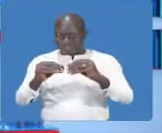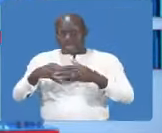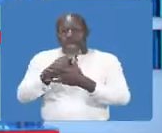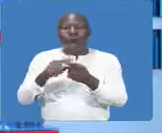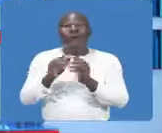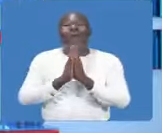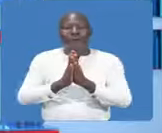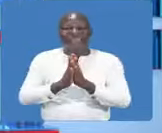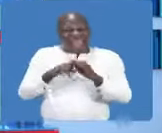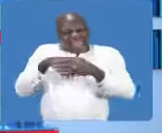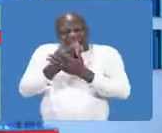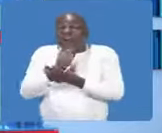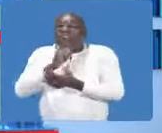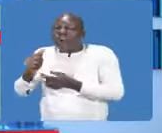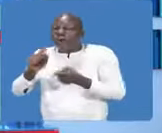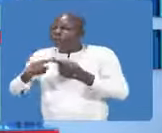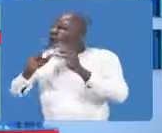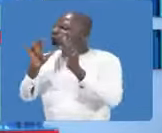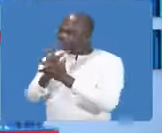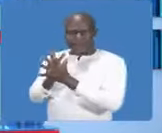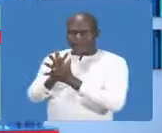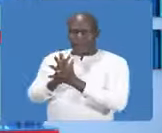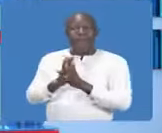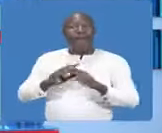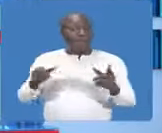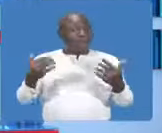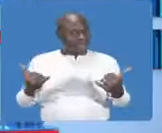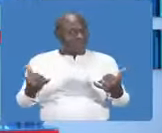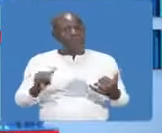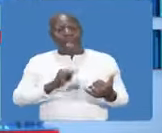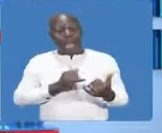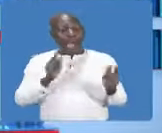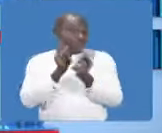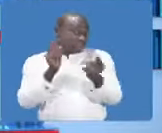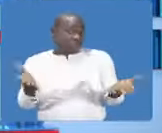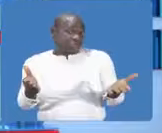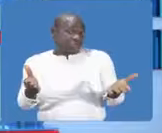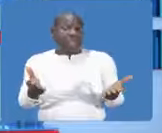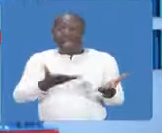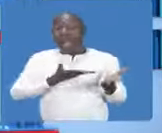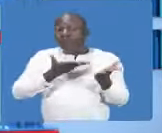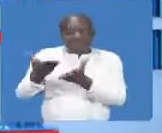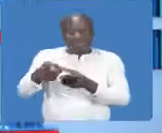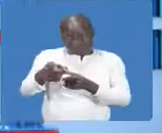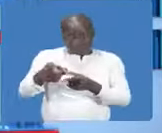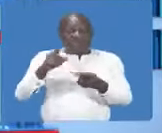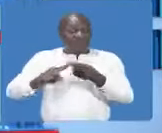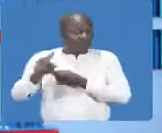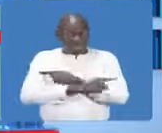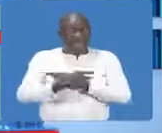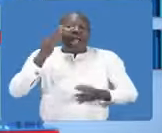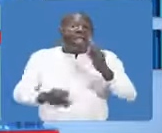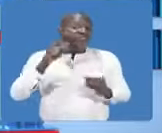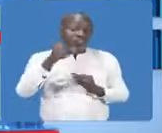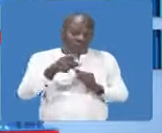empaibo ene se de ense se ye bo empaibo ene me de me baba som wo me de asabu anyina e ma wo na